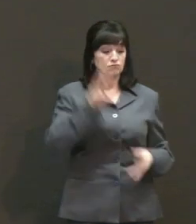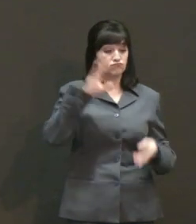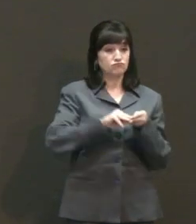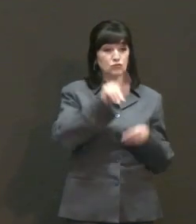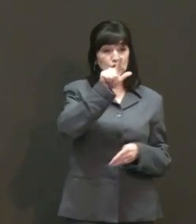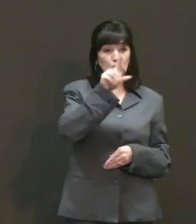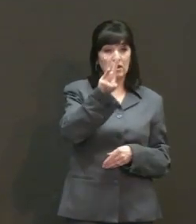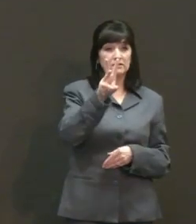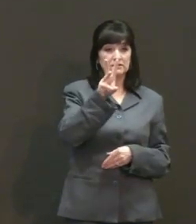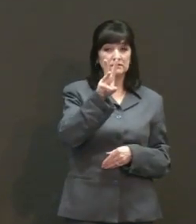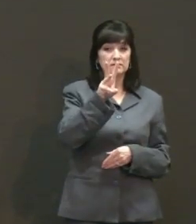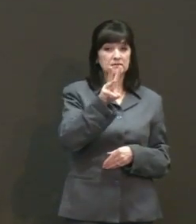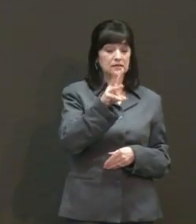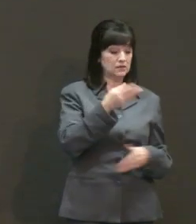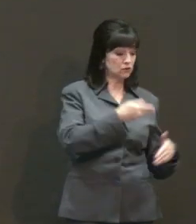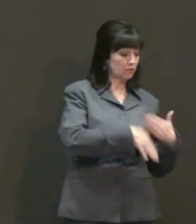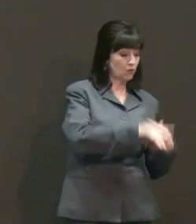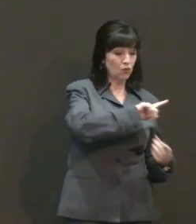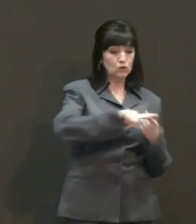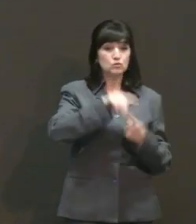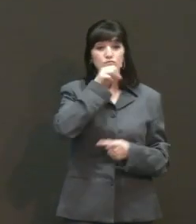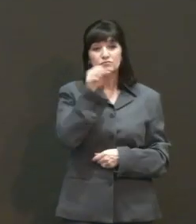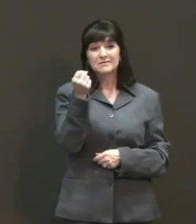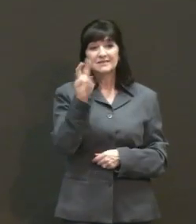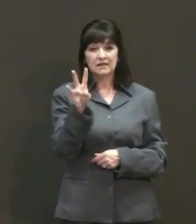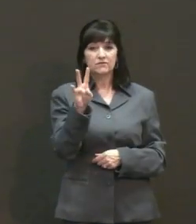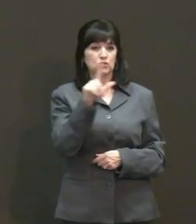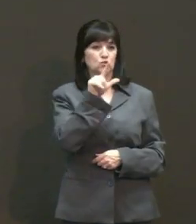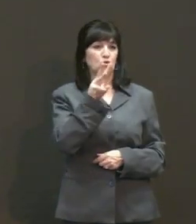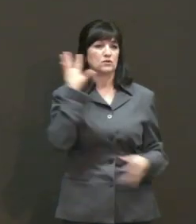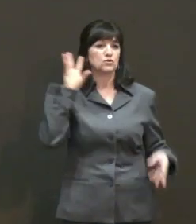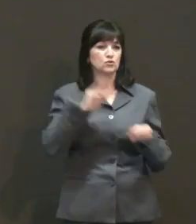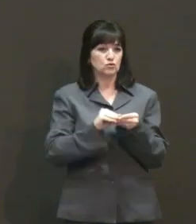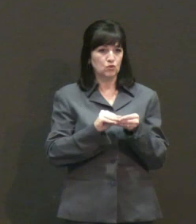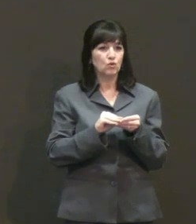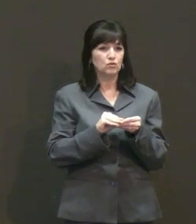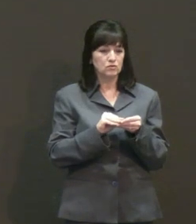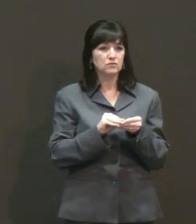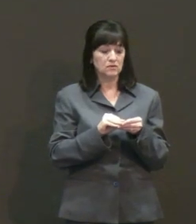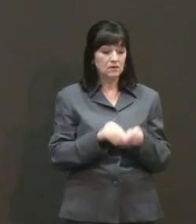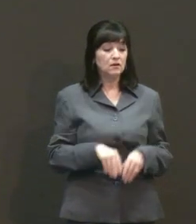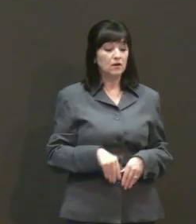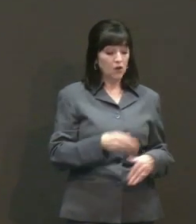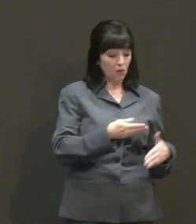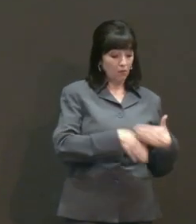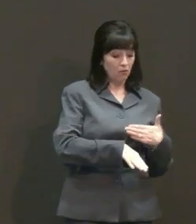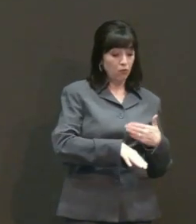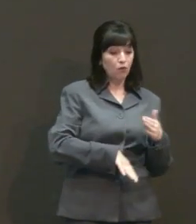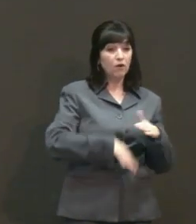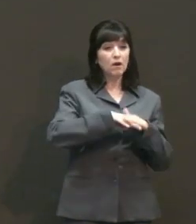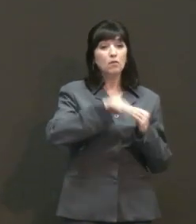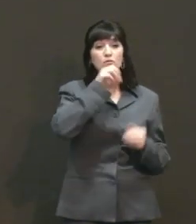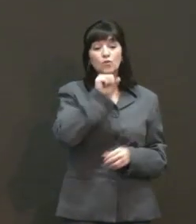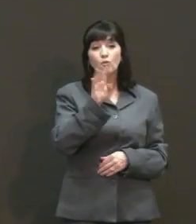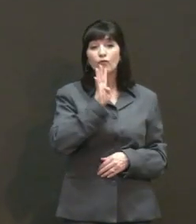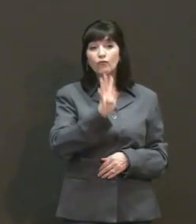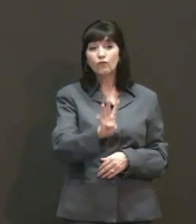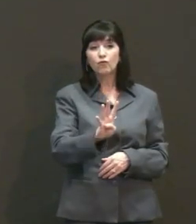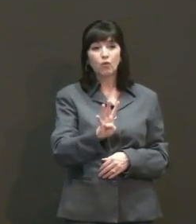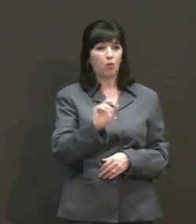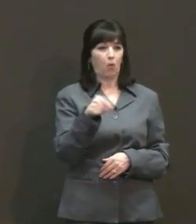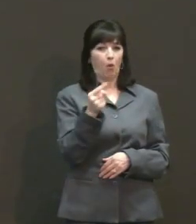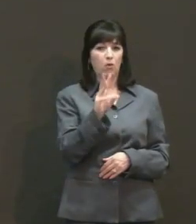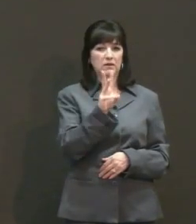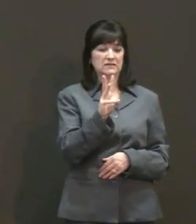total across our states, only 6 of which are infants to 4 years old. So the bulk of the